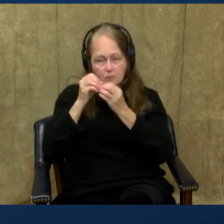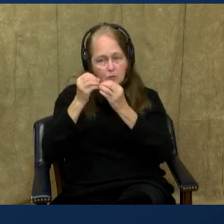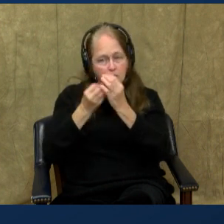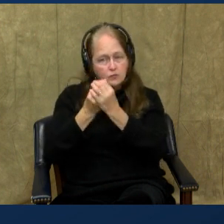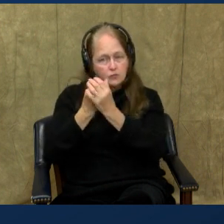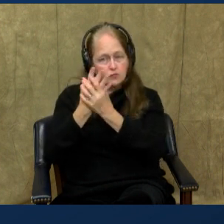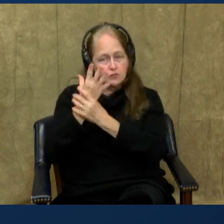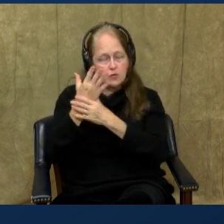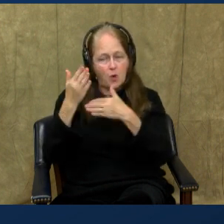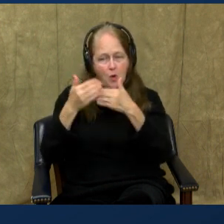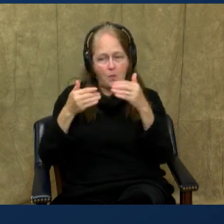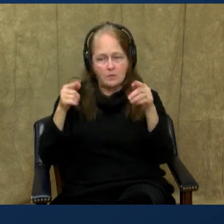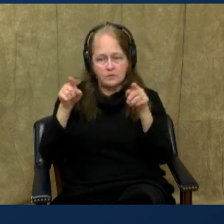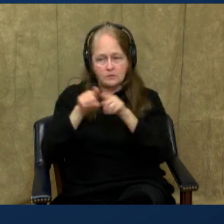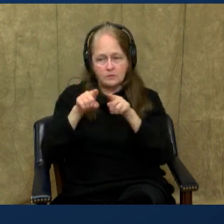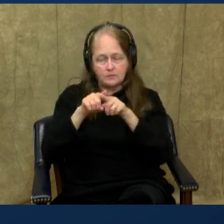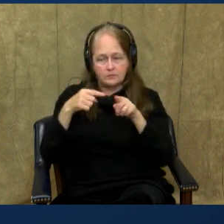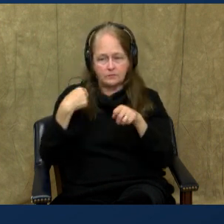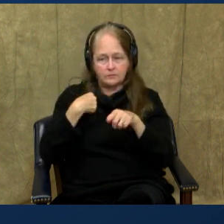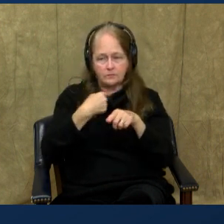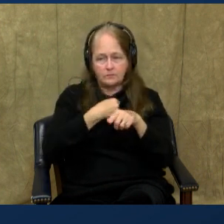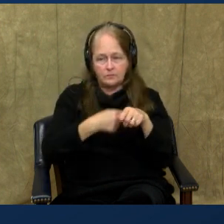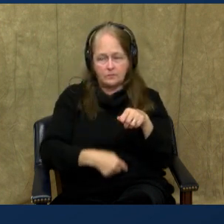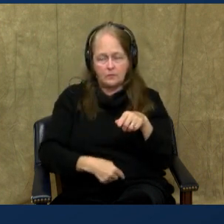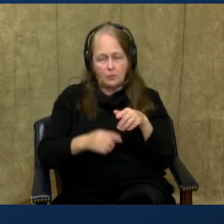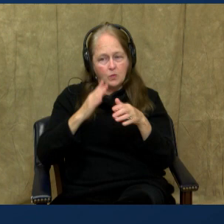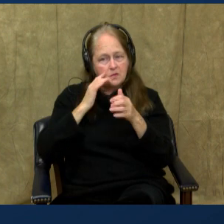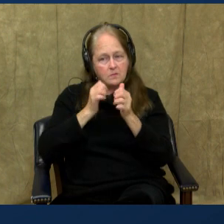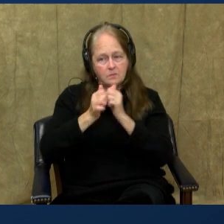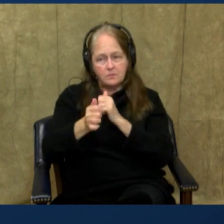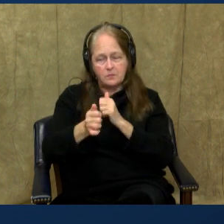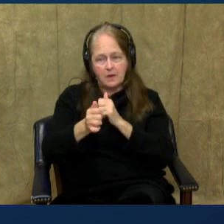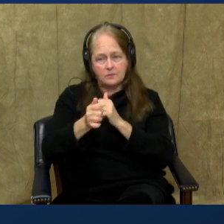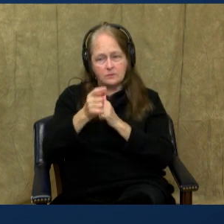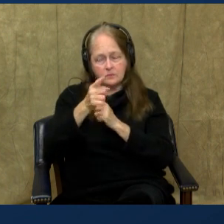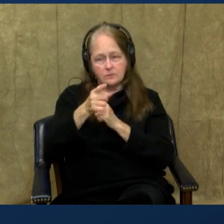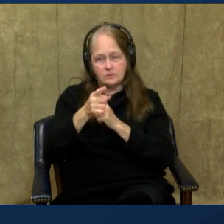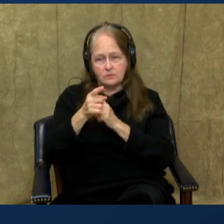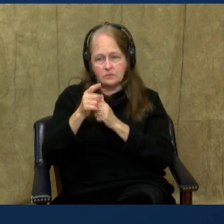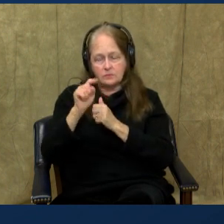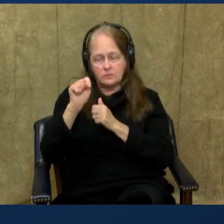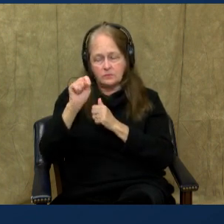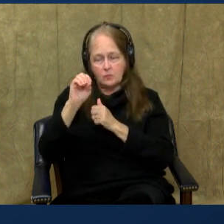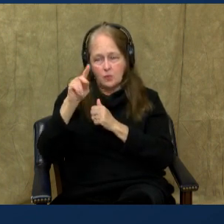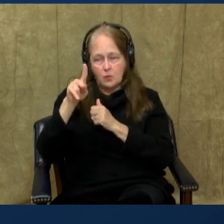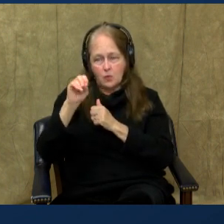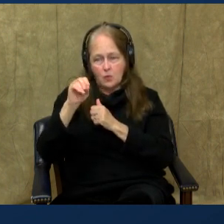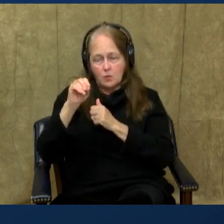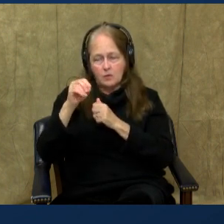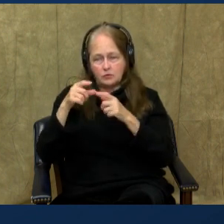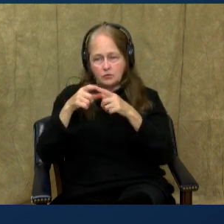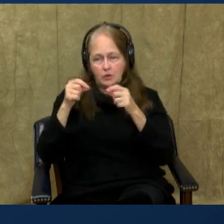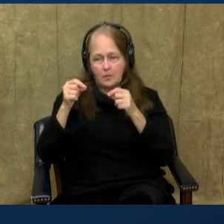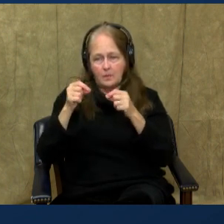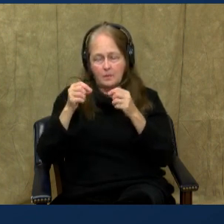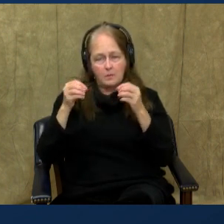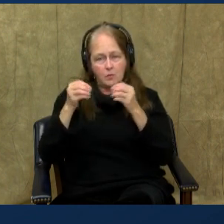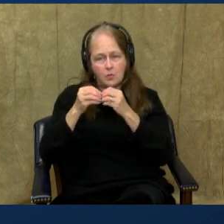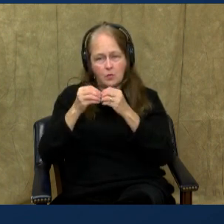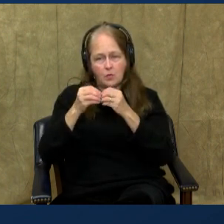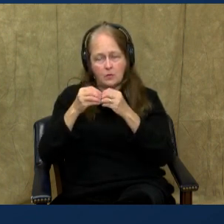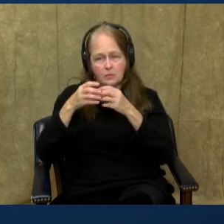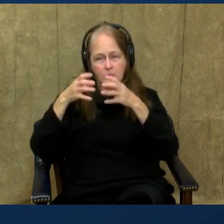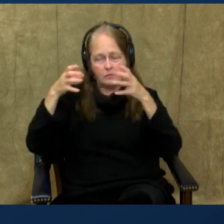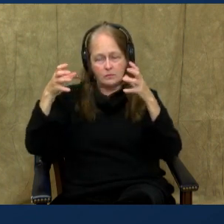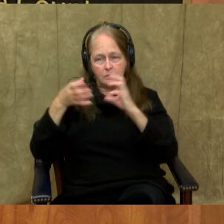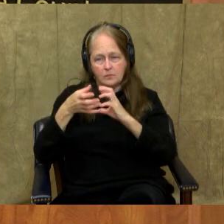China's population and will probably surpass it in the next decade. Tokyo, Japan is the world's most populated city. It's